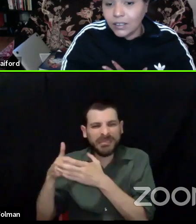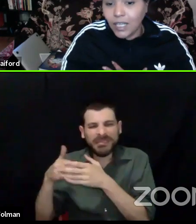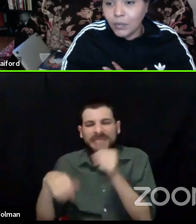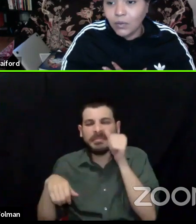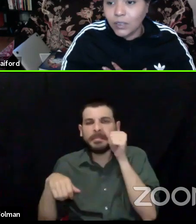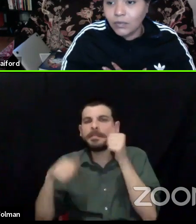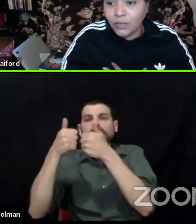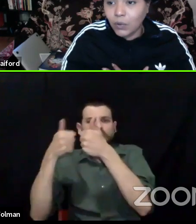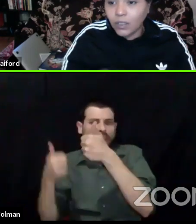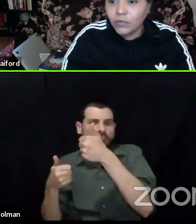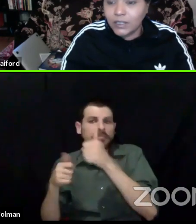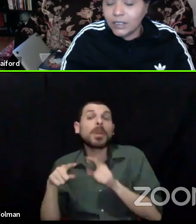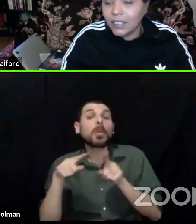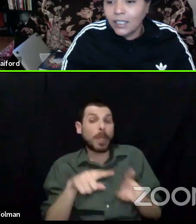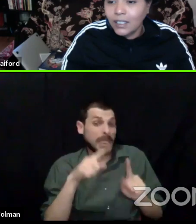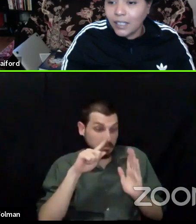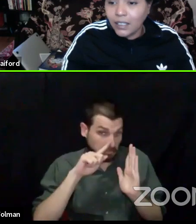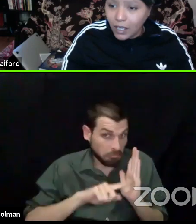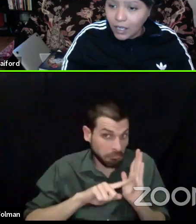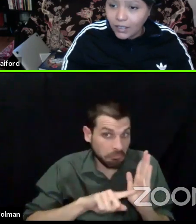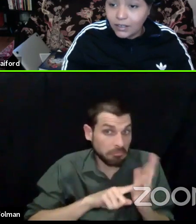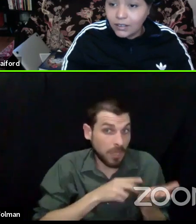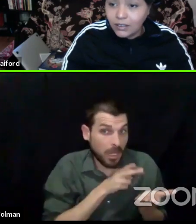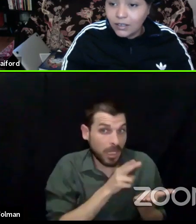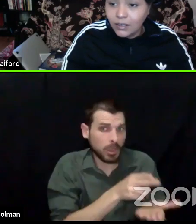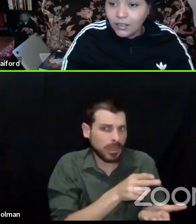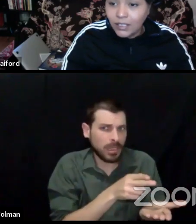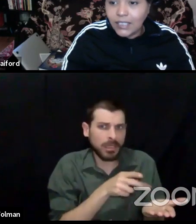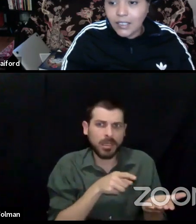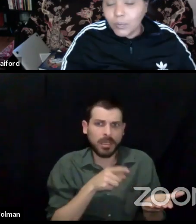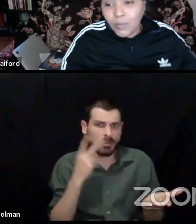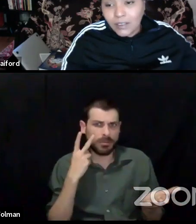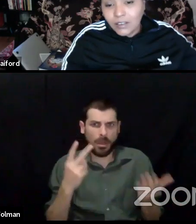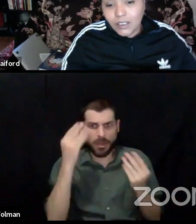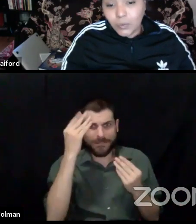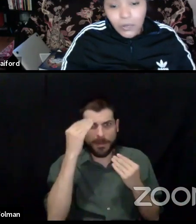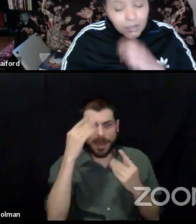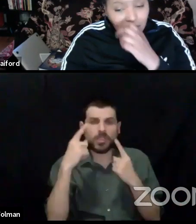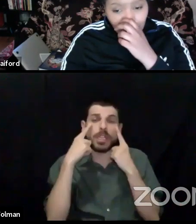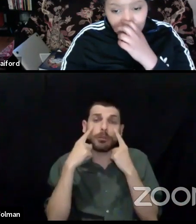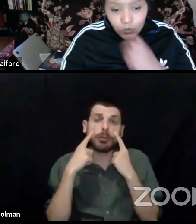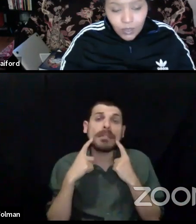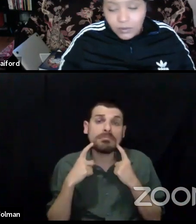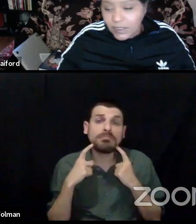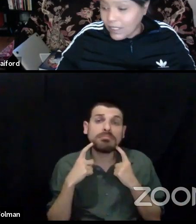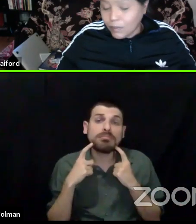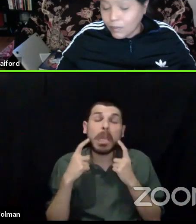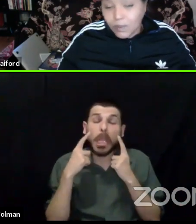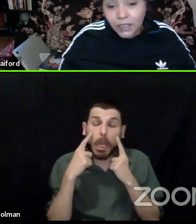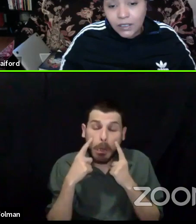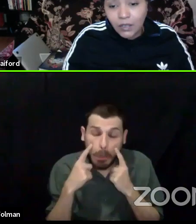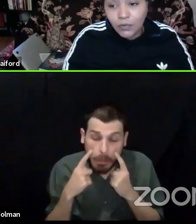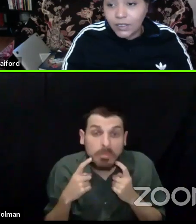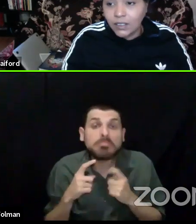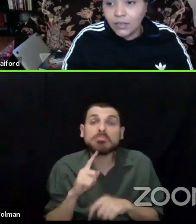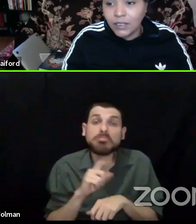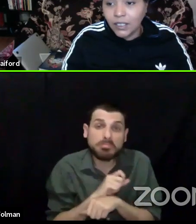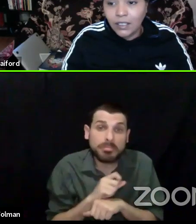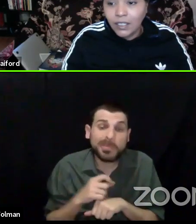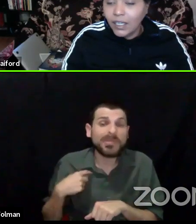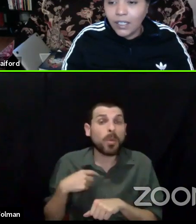auditors I met with that work for the state, they cried. They sat up in my Don't Shoot Portland office while we were setting up the press conference